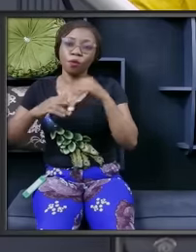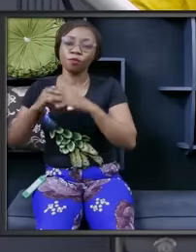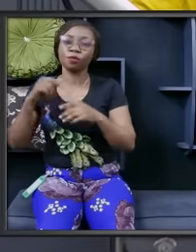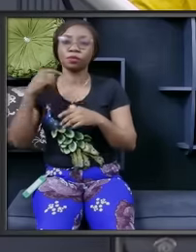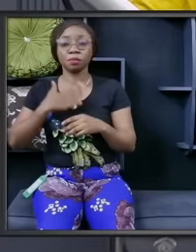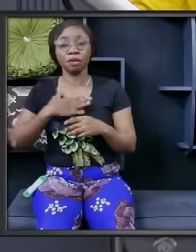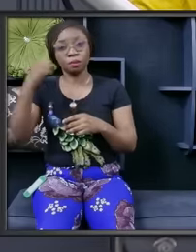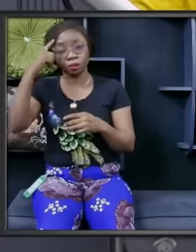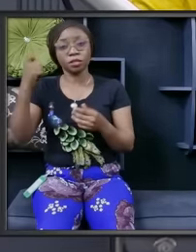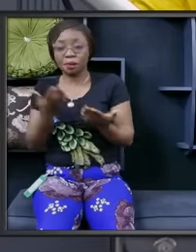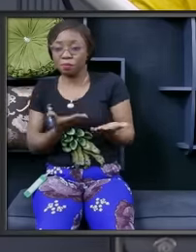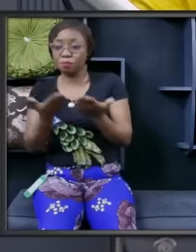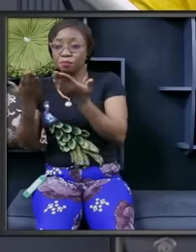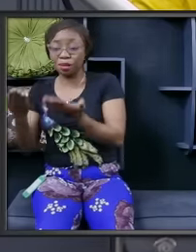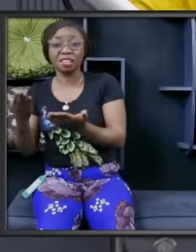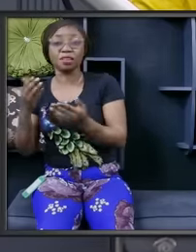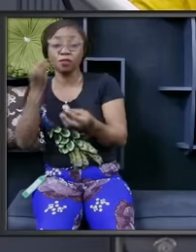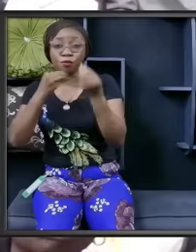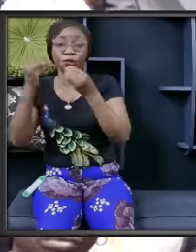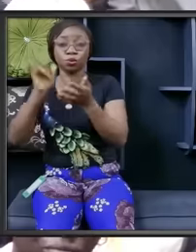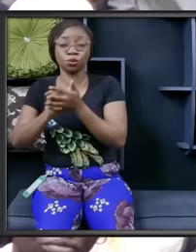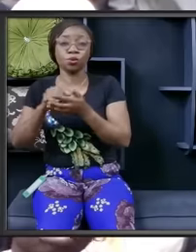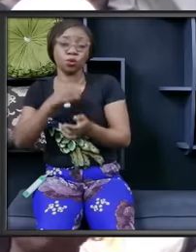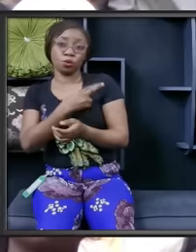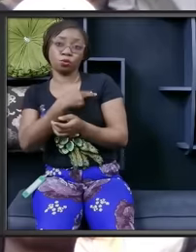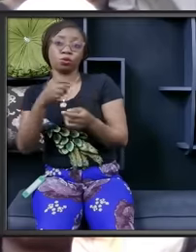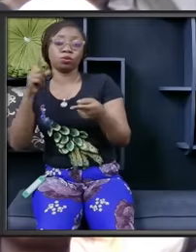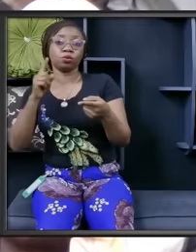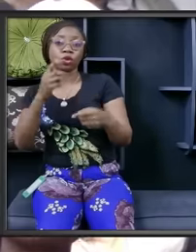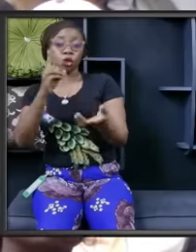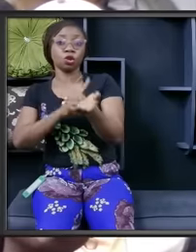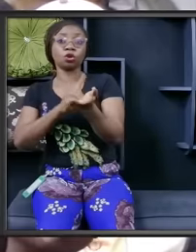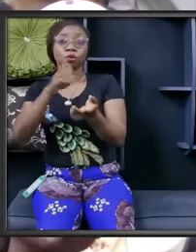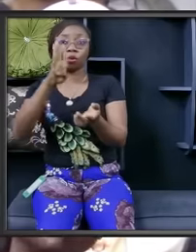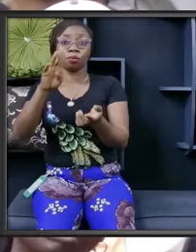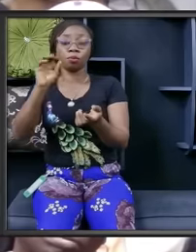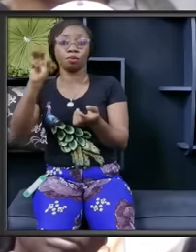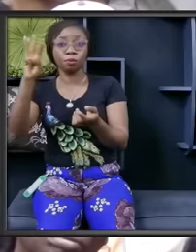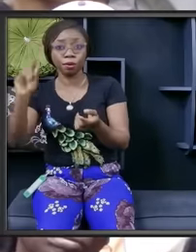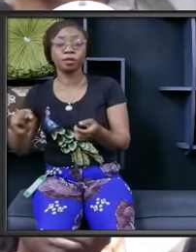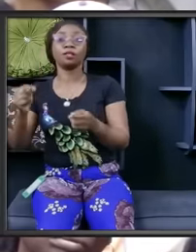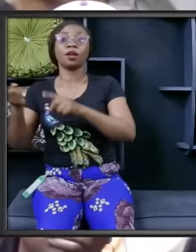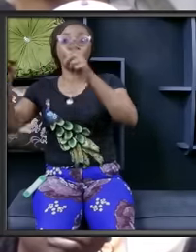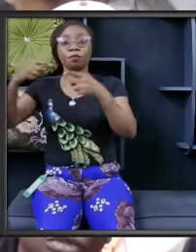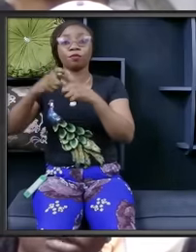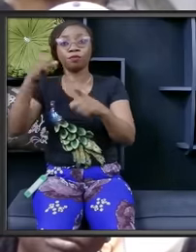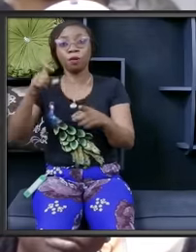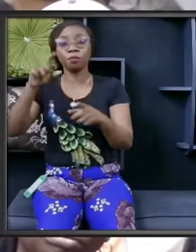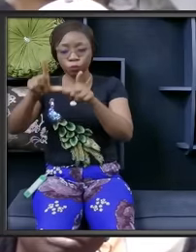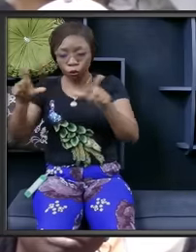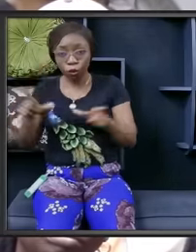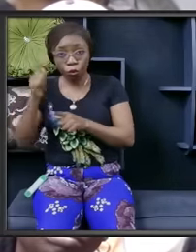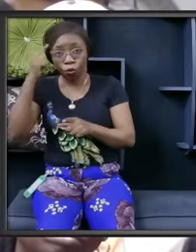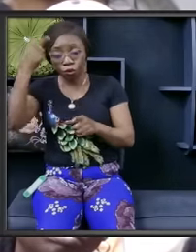hospital. That hospital, Dr. Brown's hospital, where he come from, local government. Come drag as a local government chairman. Yes, come drag